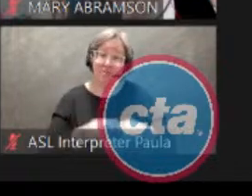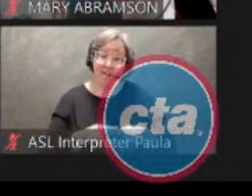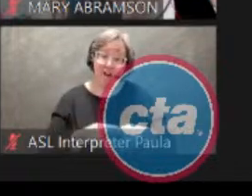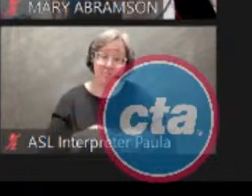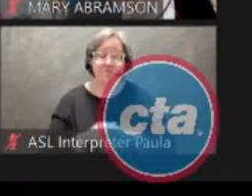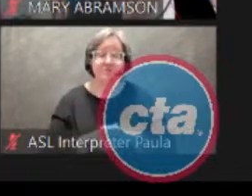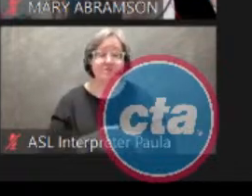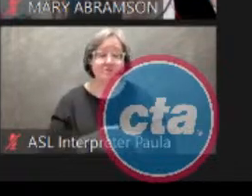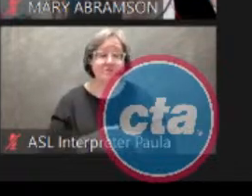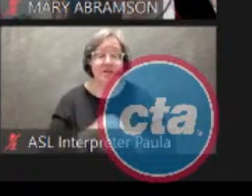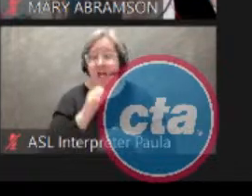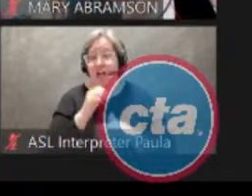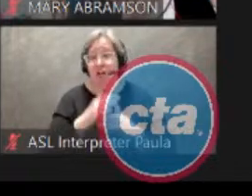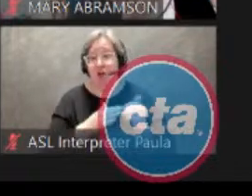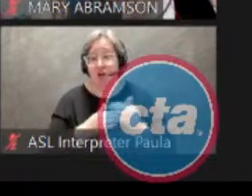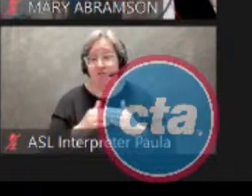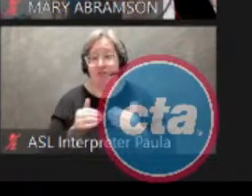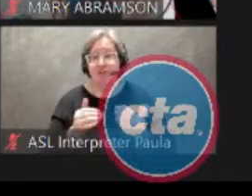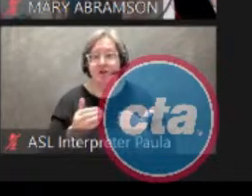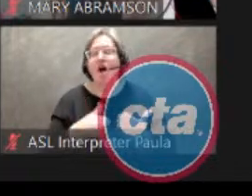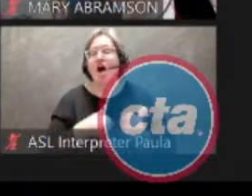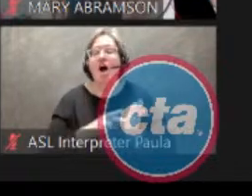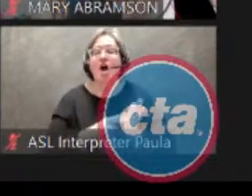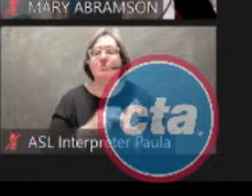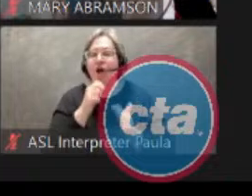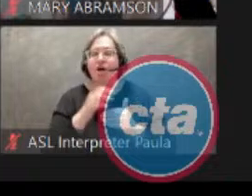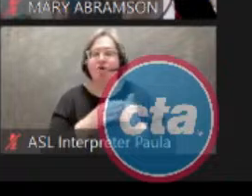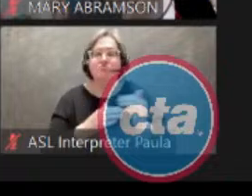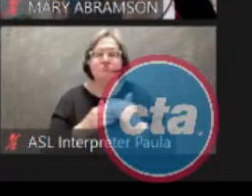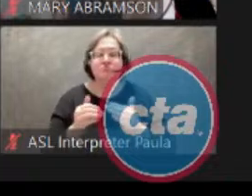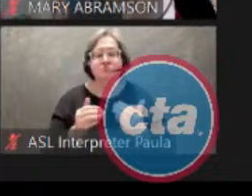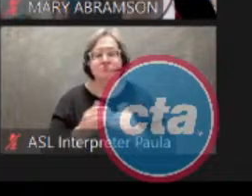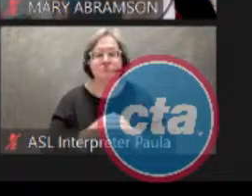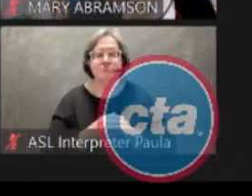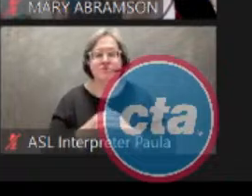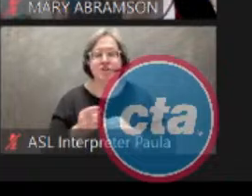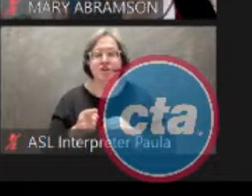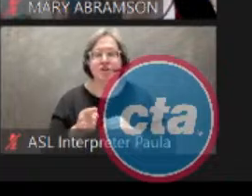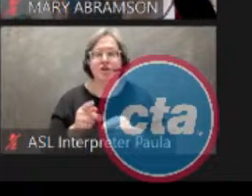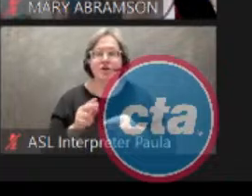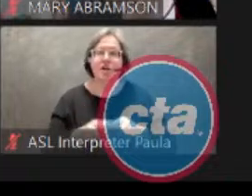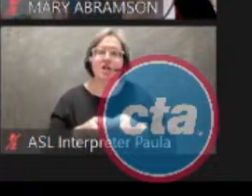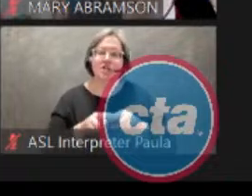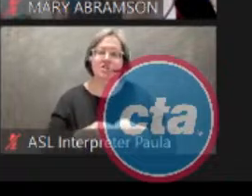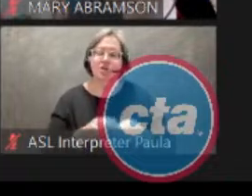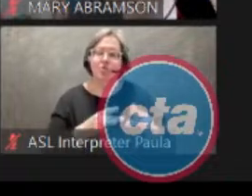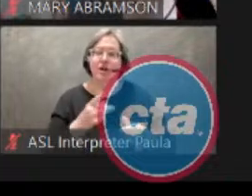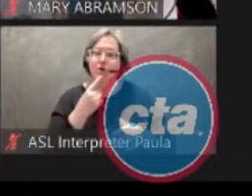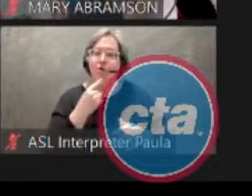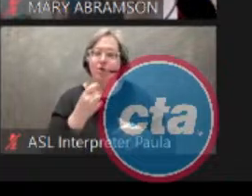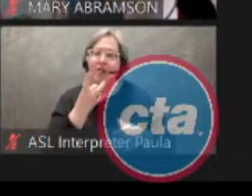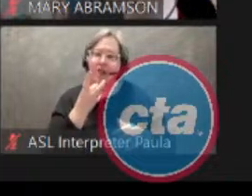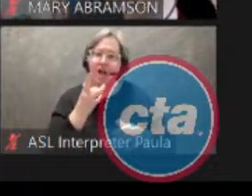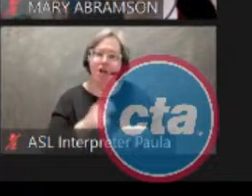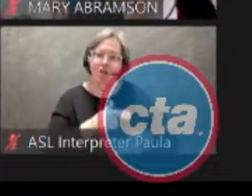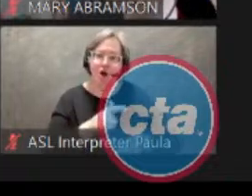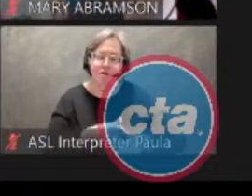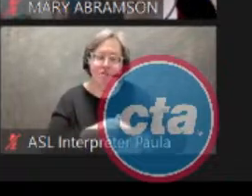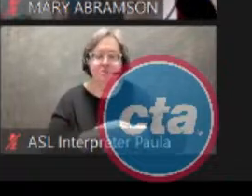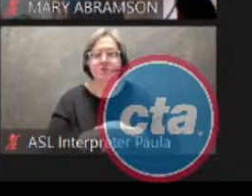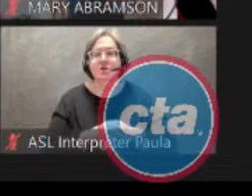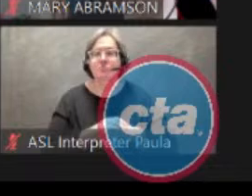and it can be uncomfortable. And we mean uncomfortable in the sense of, you can sit at a light for a long time, you can have